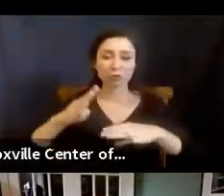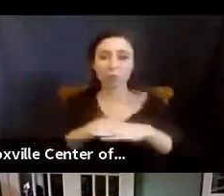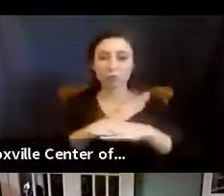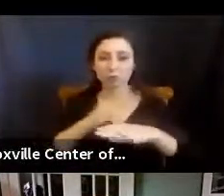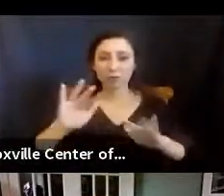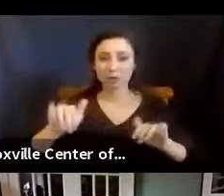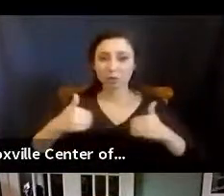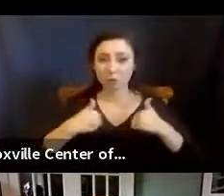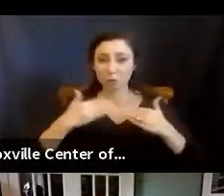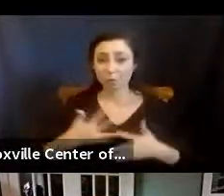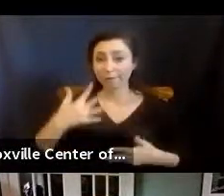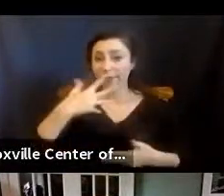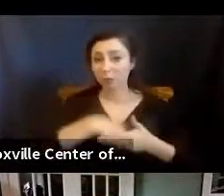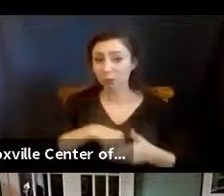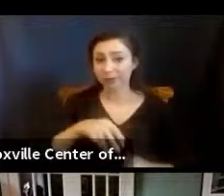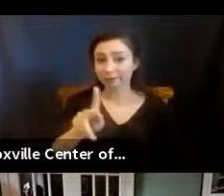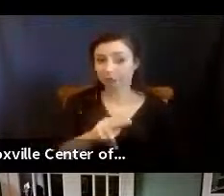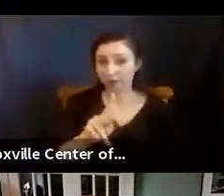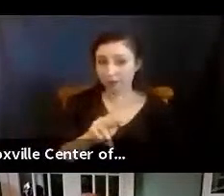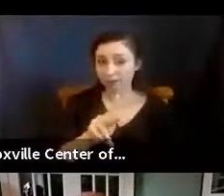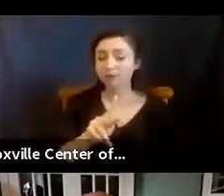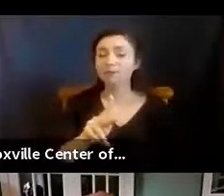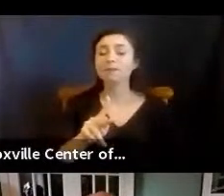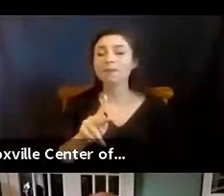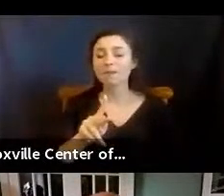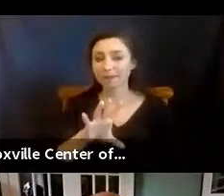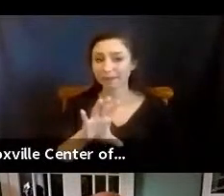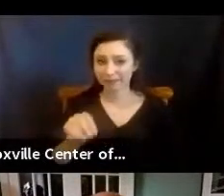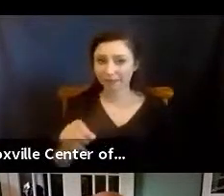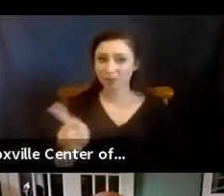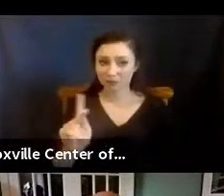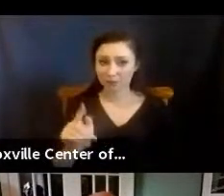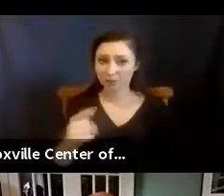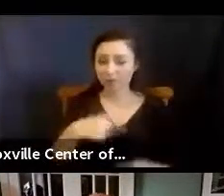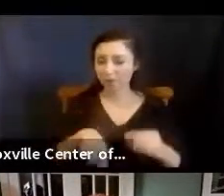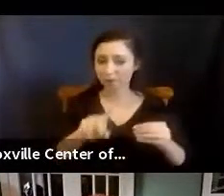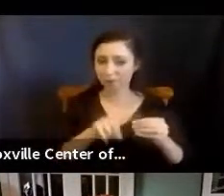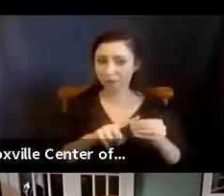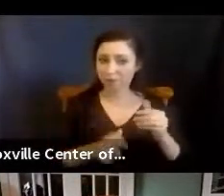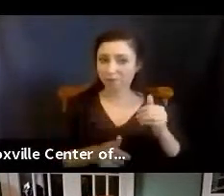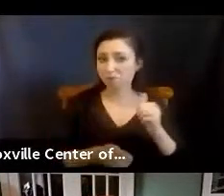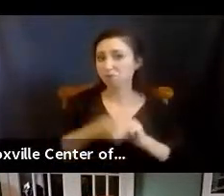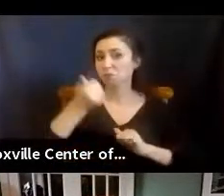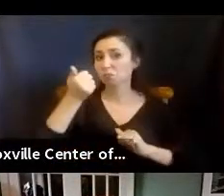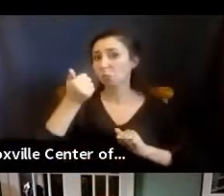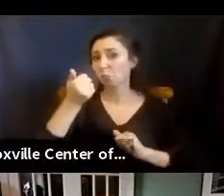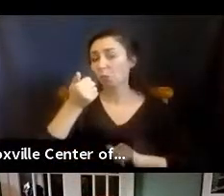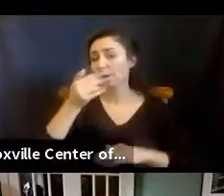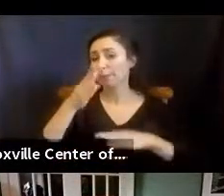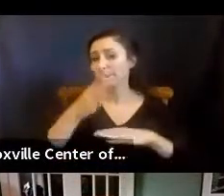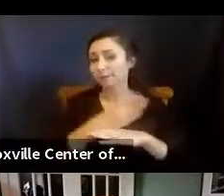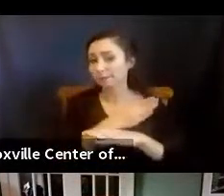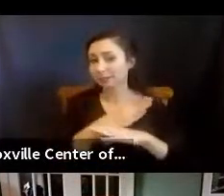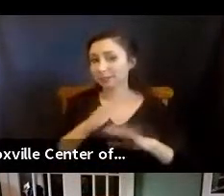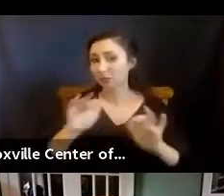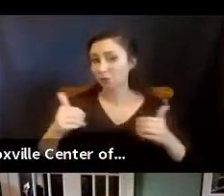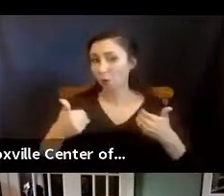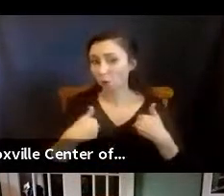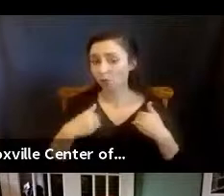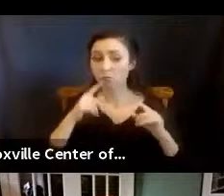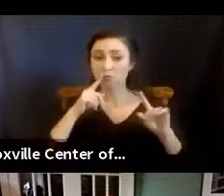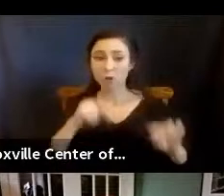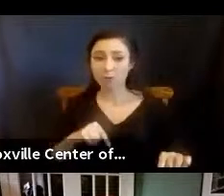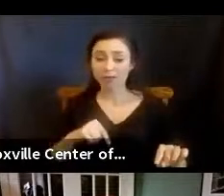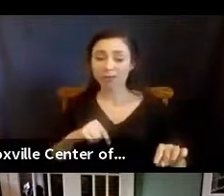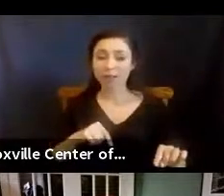including Knox County and Knoxville, in that the majority of business owners replied that